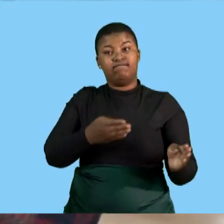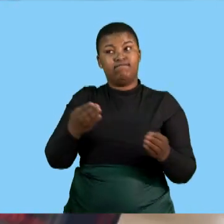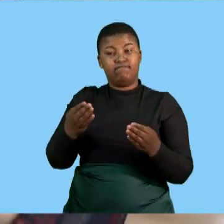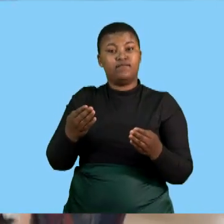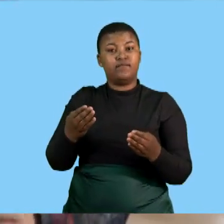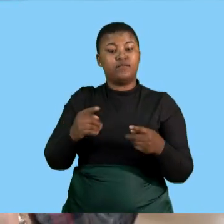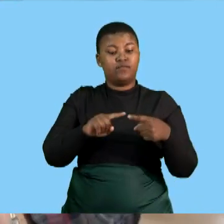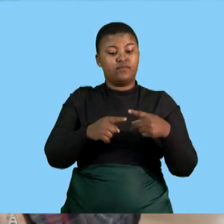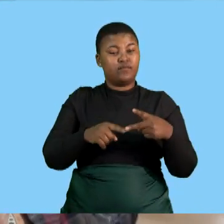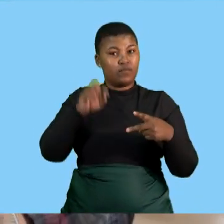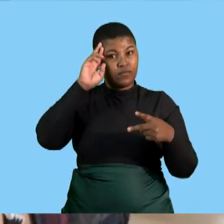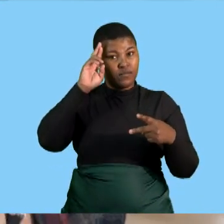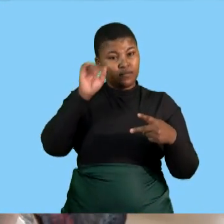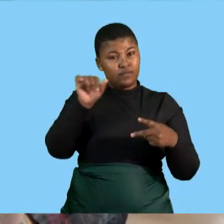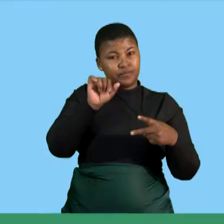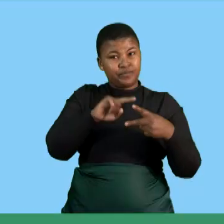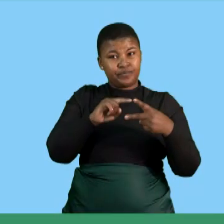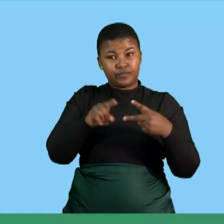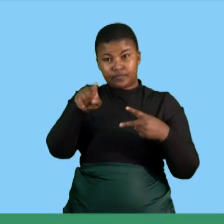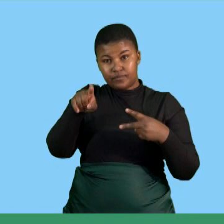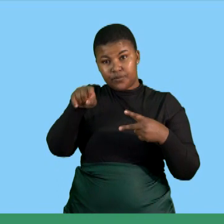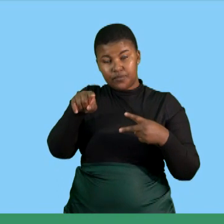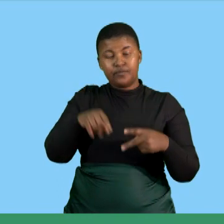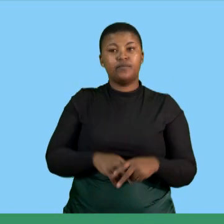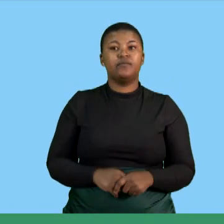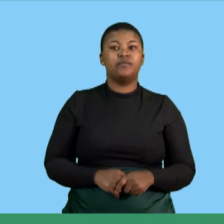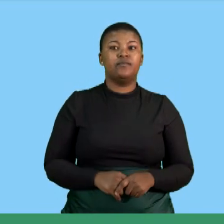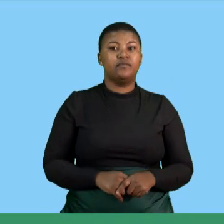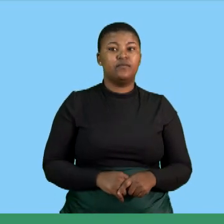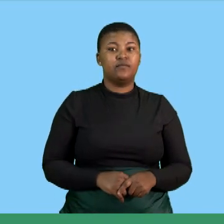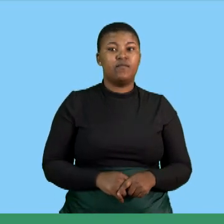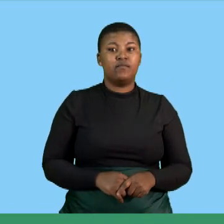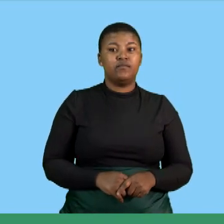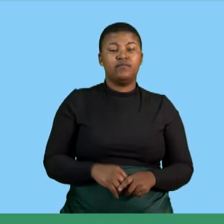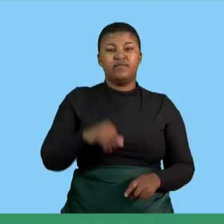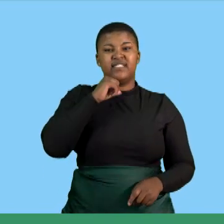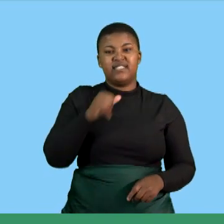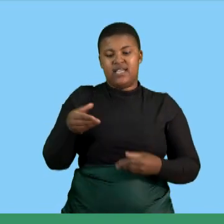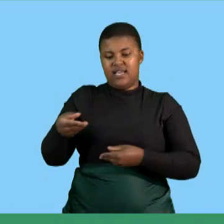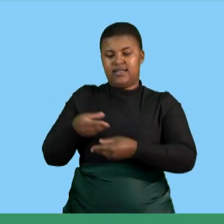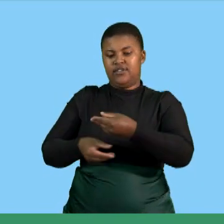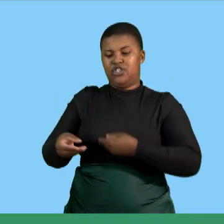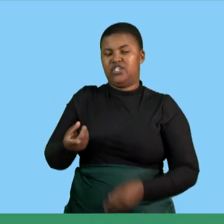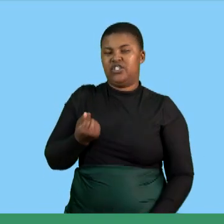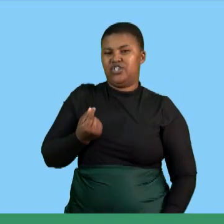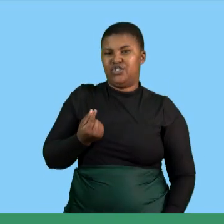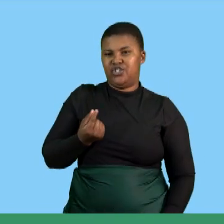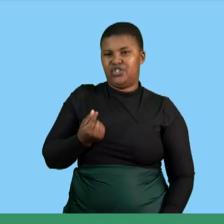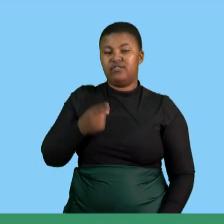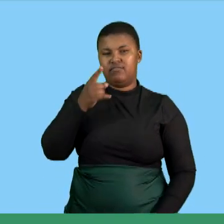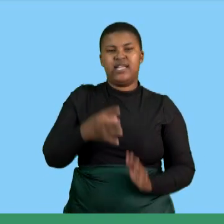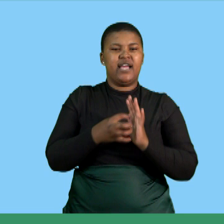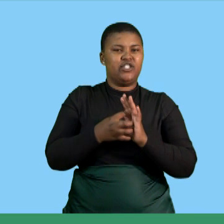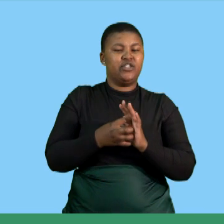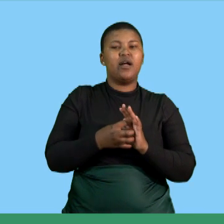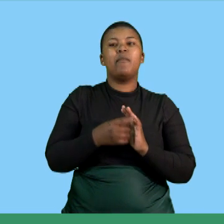to those two bullets at the bottom, the first one refers to the exchange rate, which is an